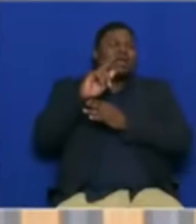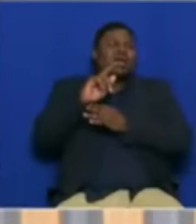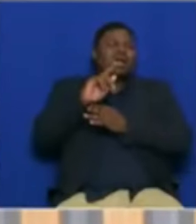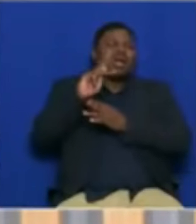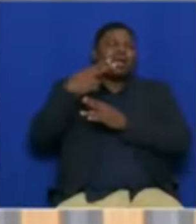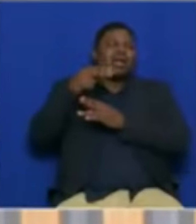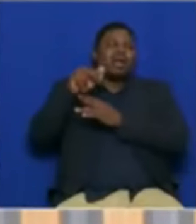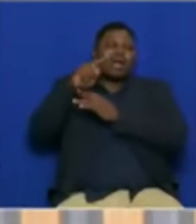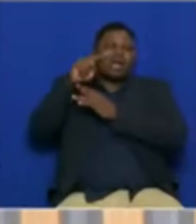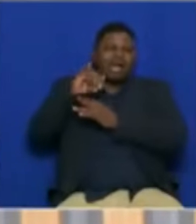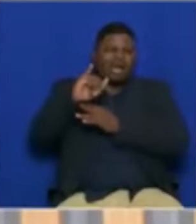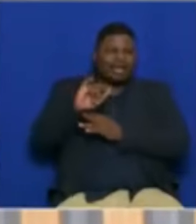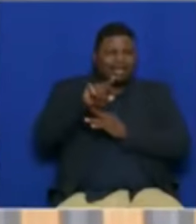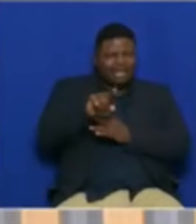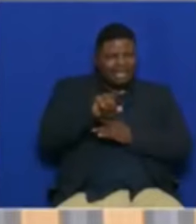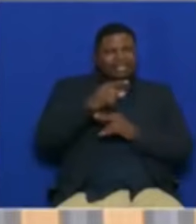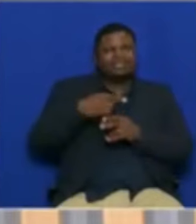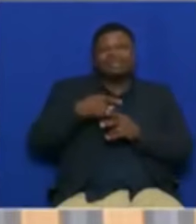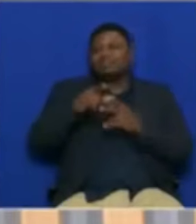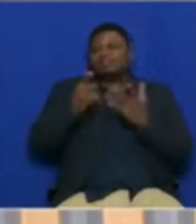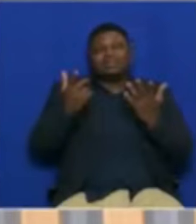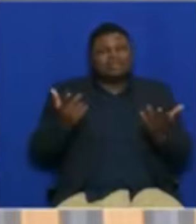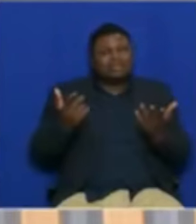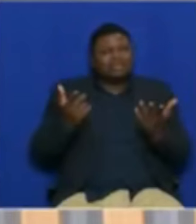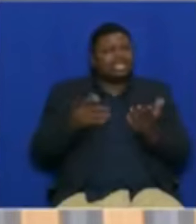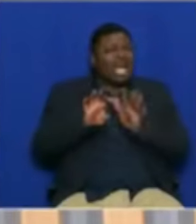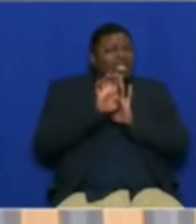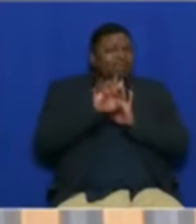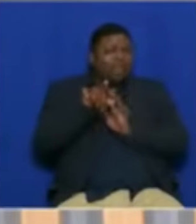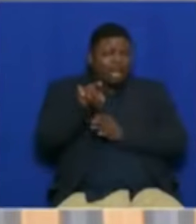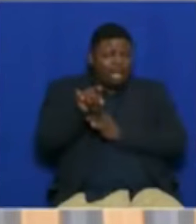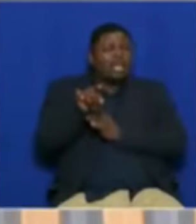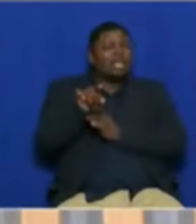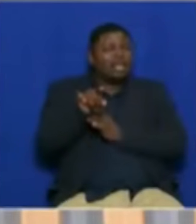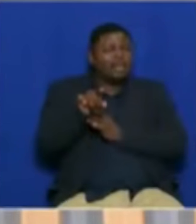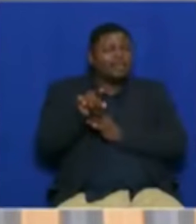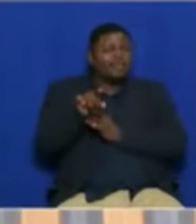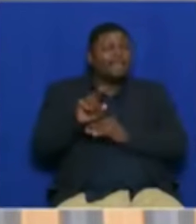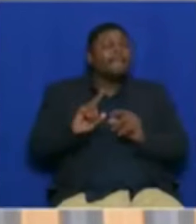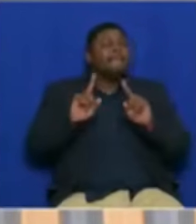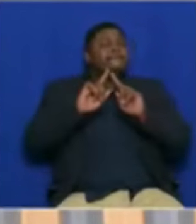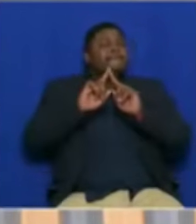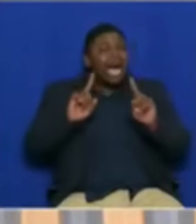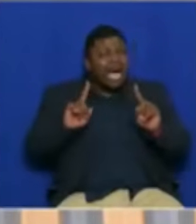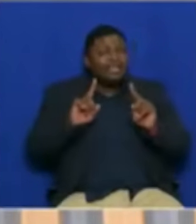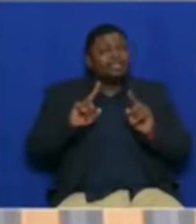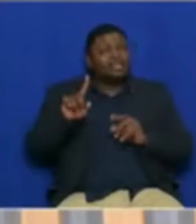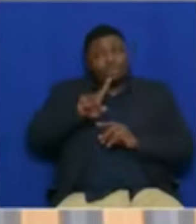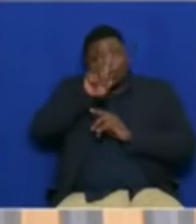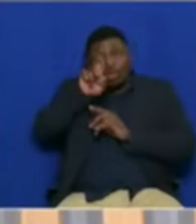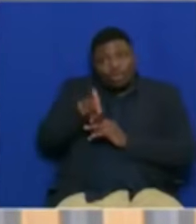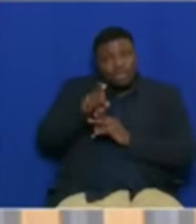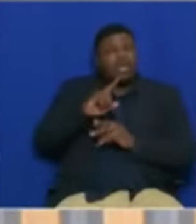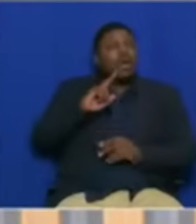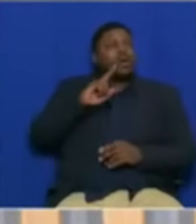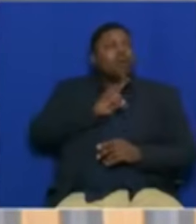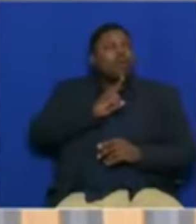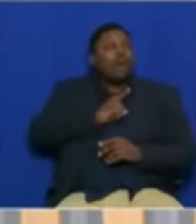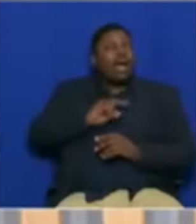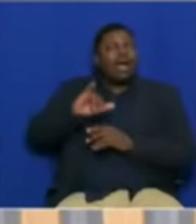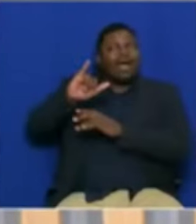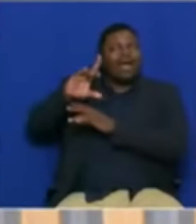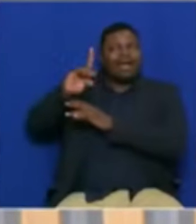Khan. The question is, what does IDEC care that